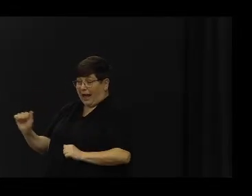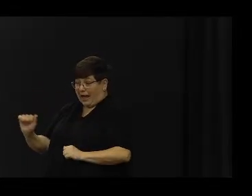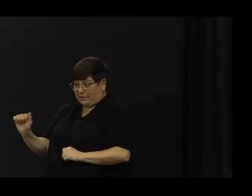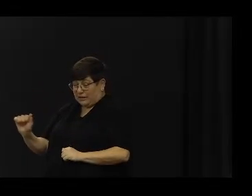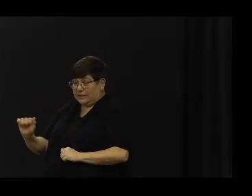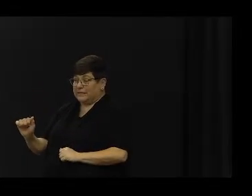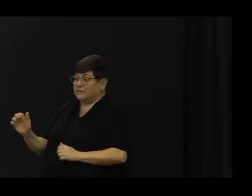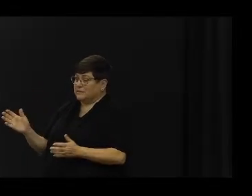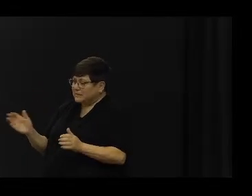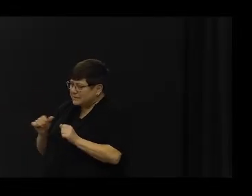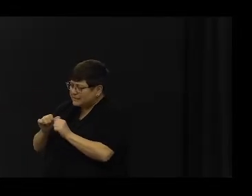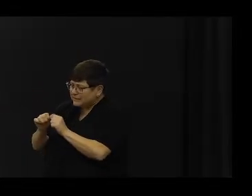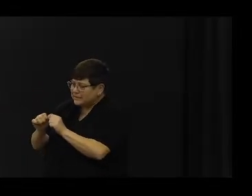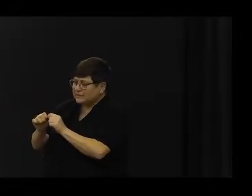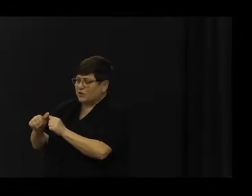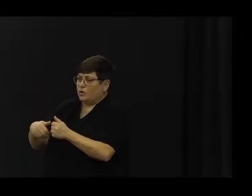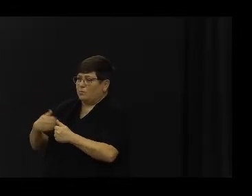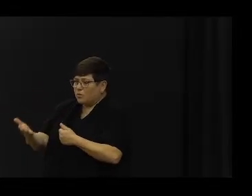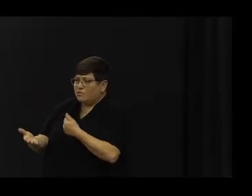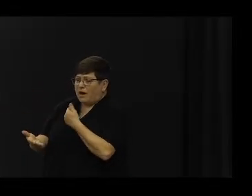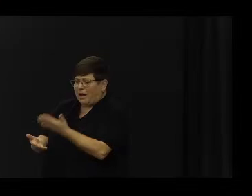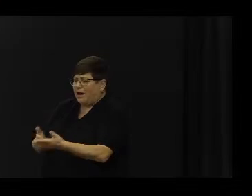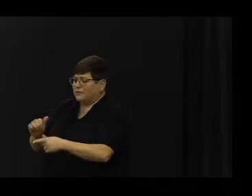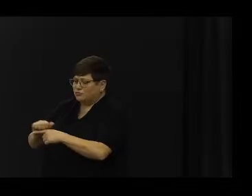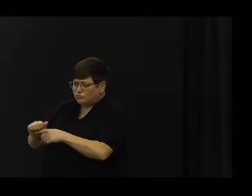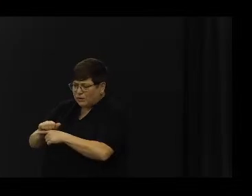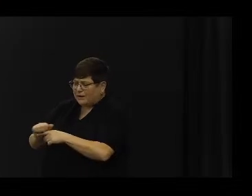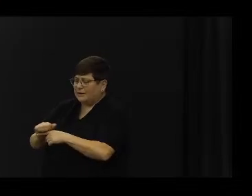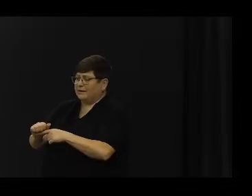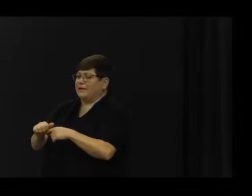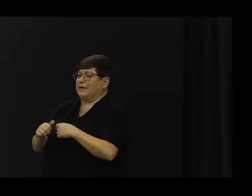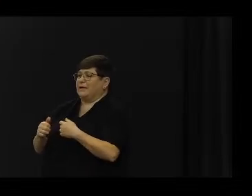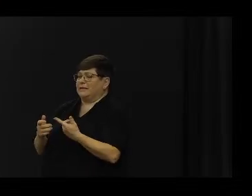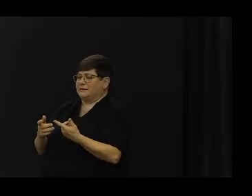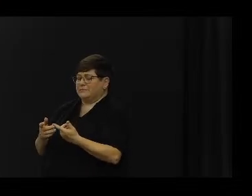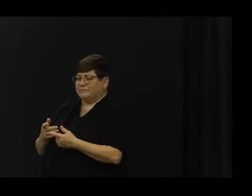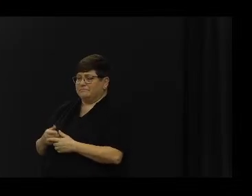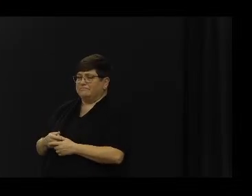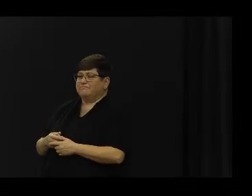to continue providing training for them.